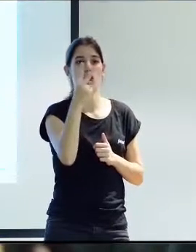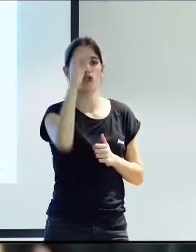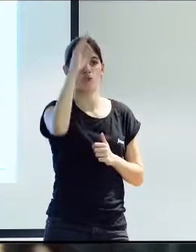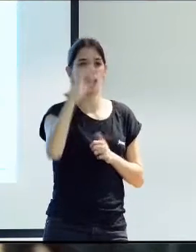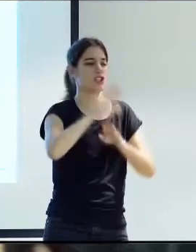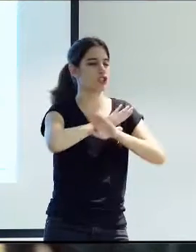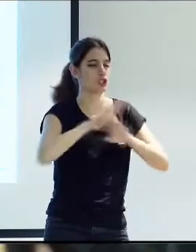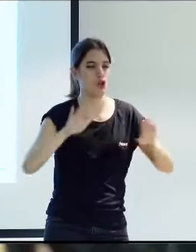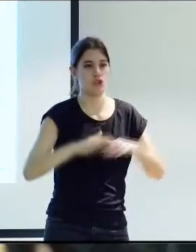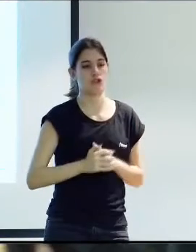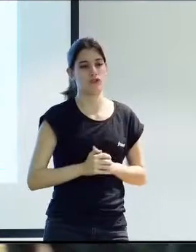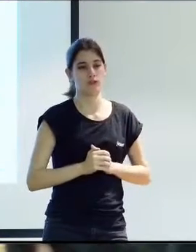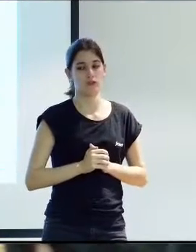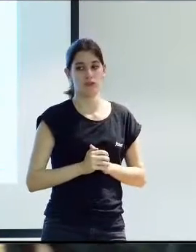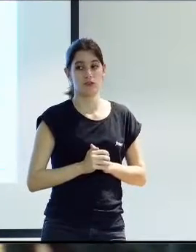0.02%.